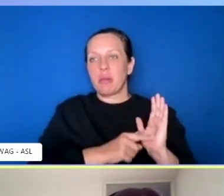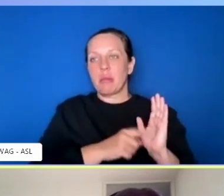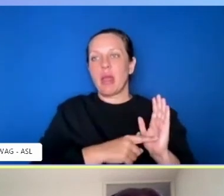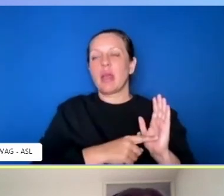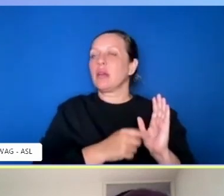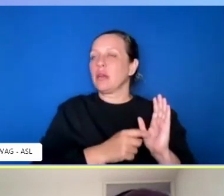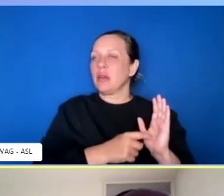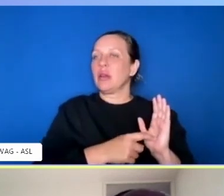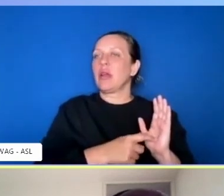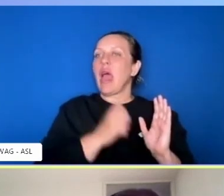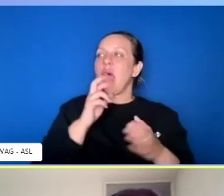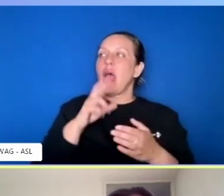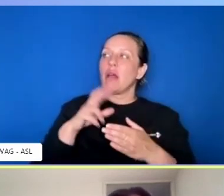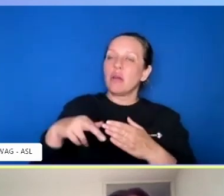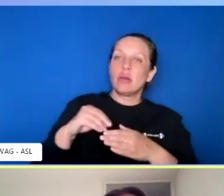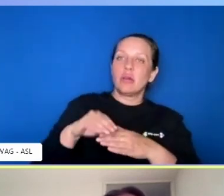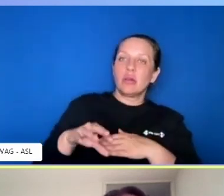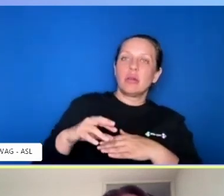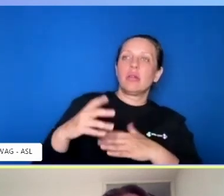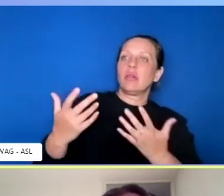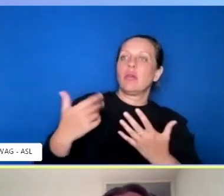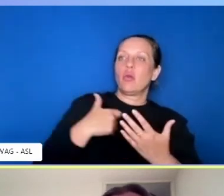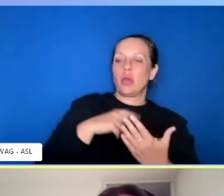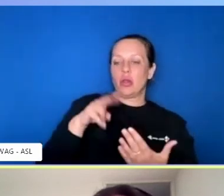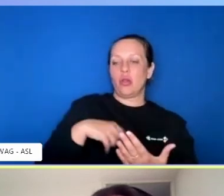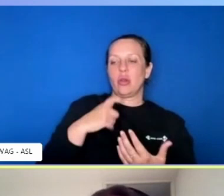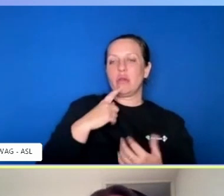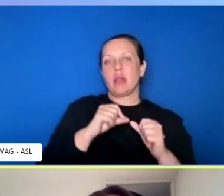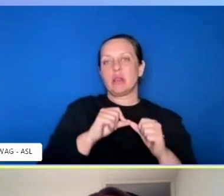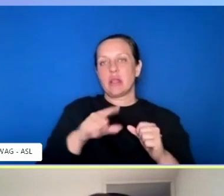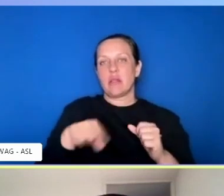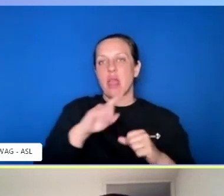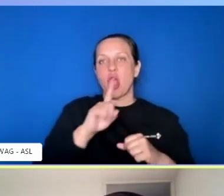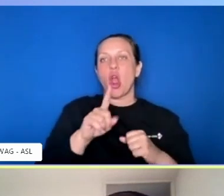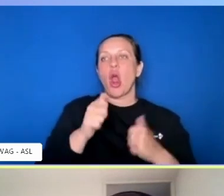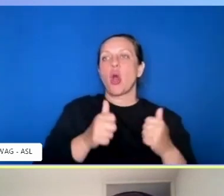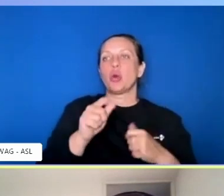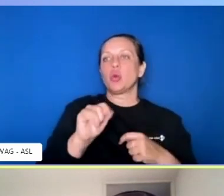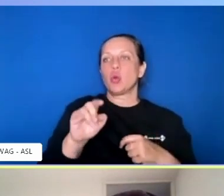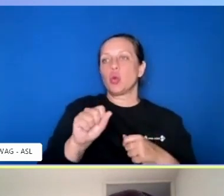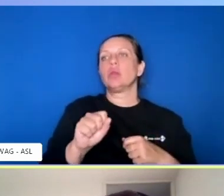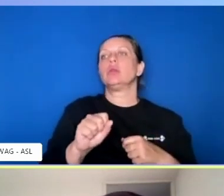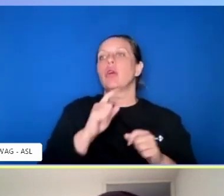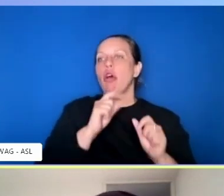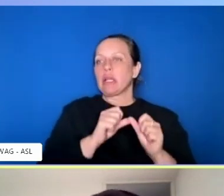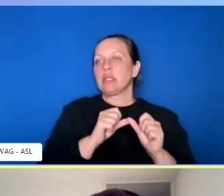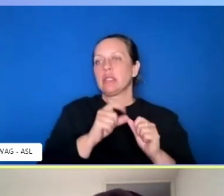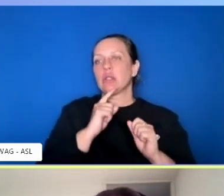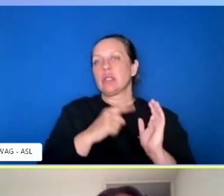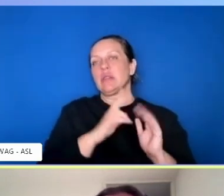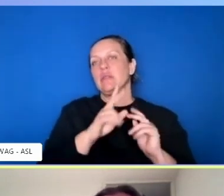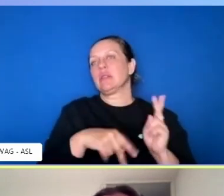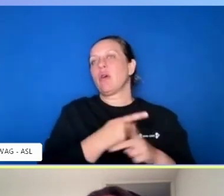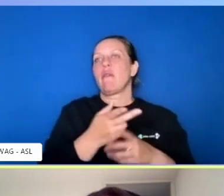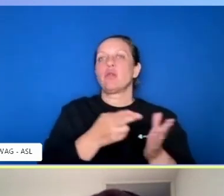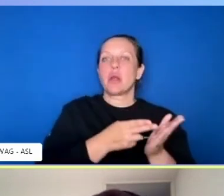they return on the test cases, we can figure out how consistent they are and what rules they're consistent with. So this gives us some